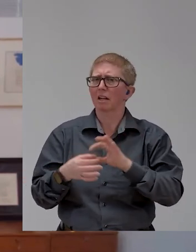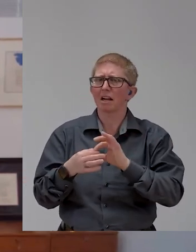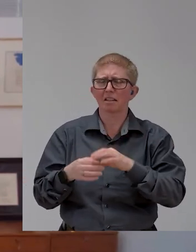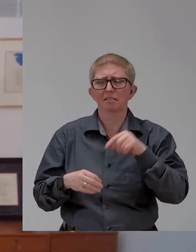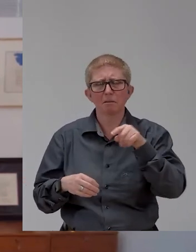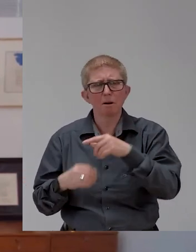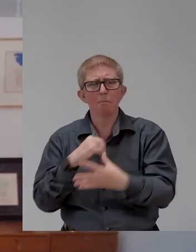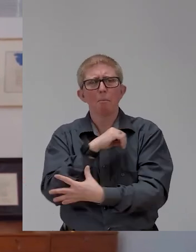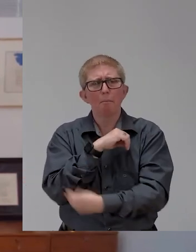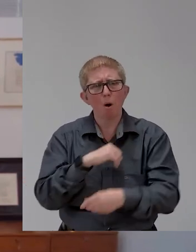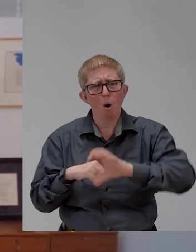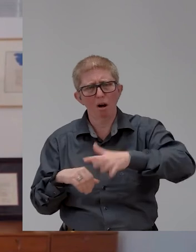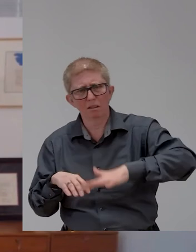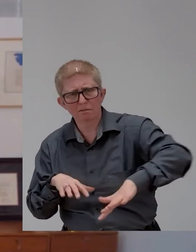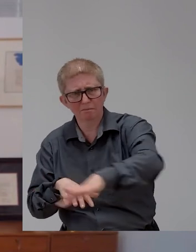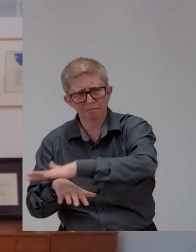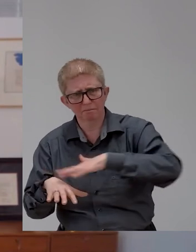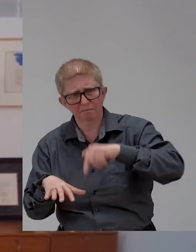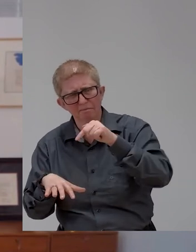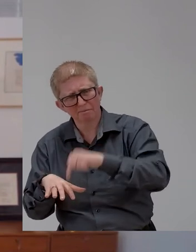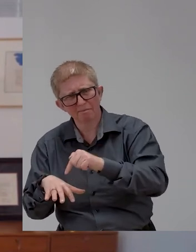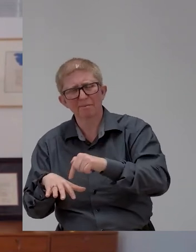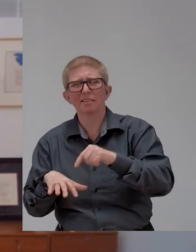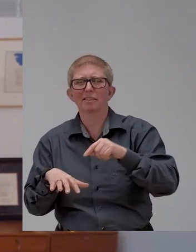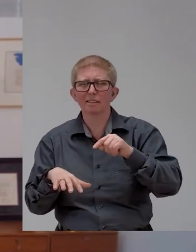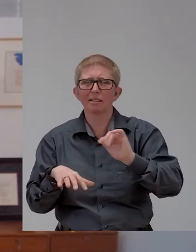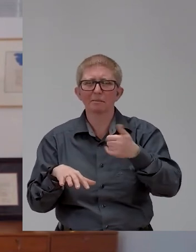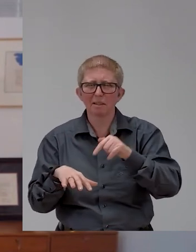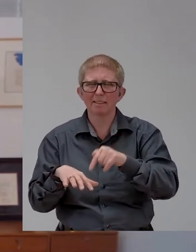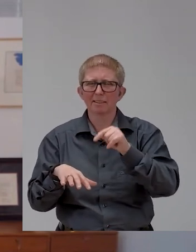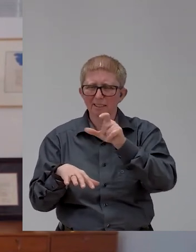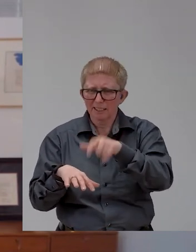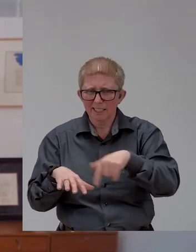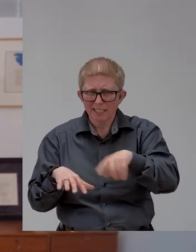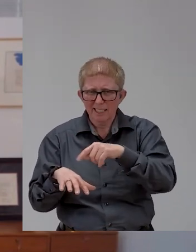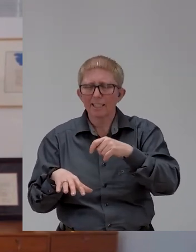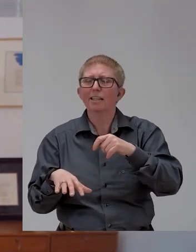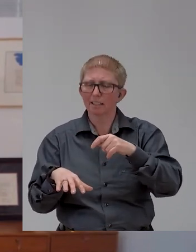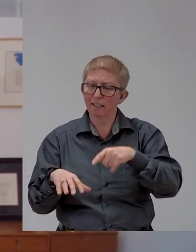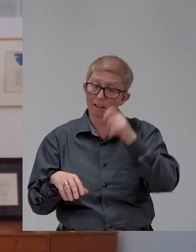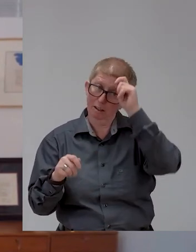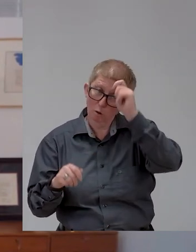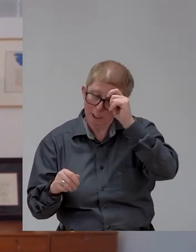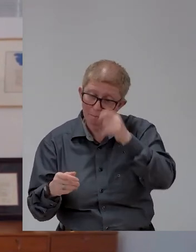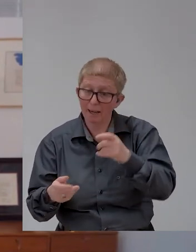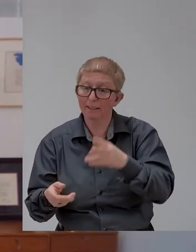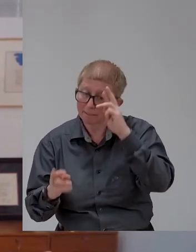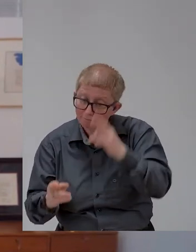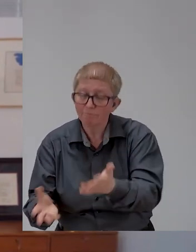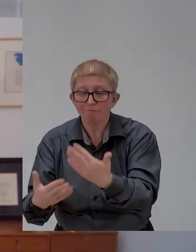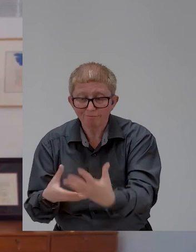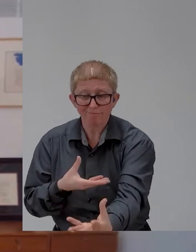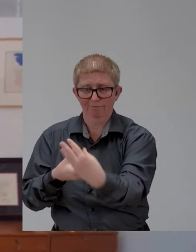areas, that they be acknowledged and included. And I think there's so much that needs to be done related to just